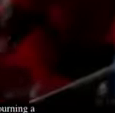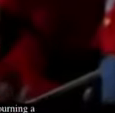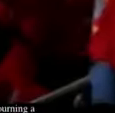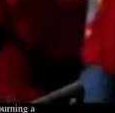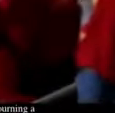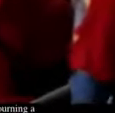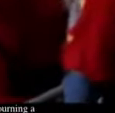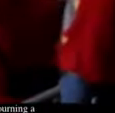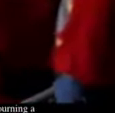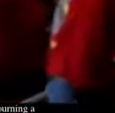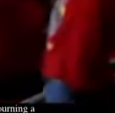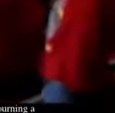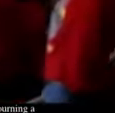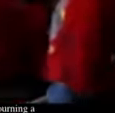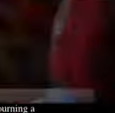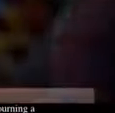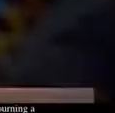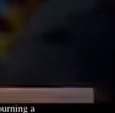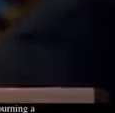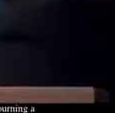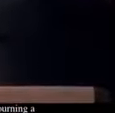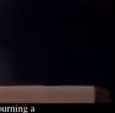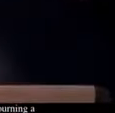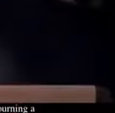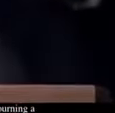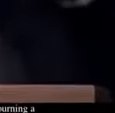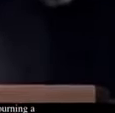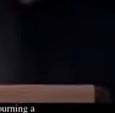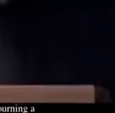ngamphakamisa ngegwijo.